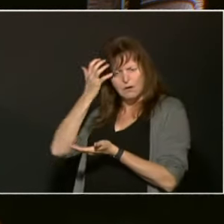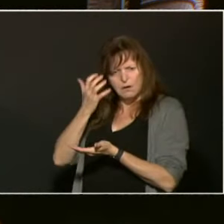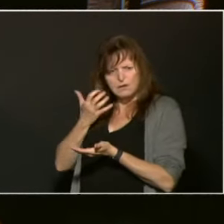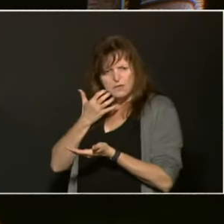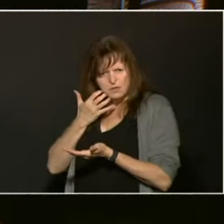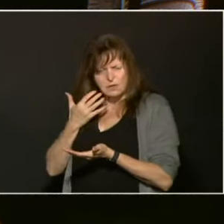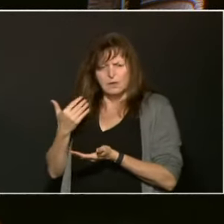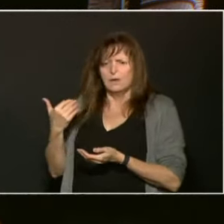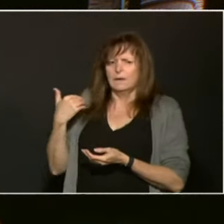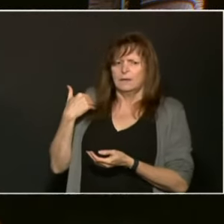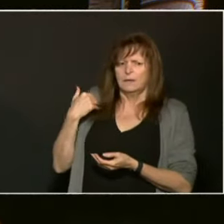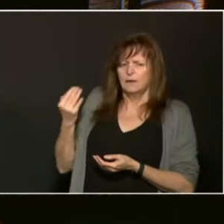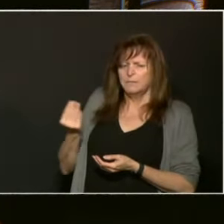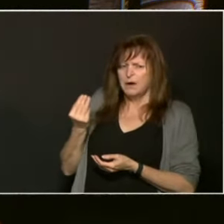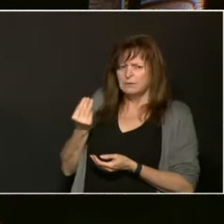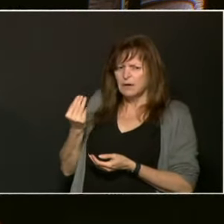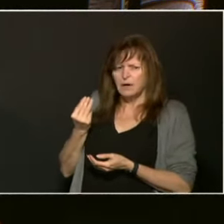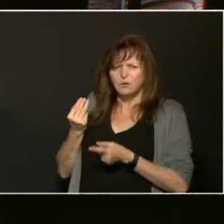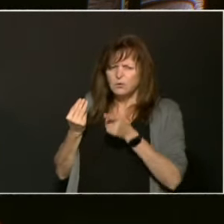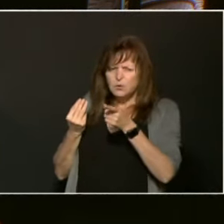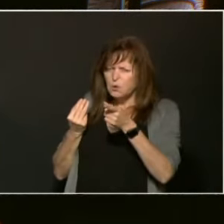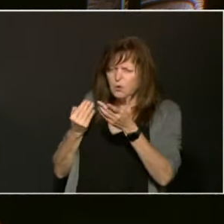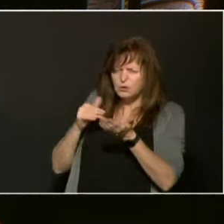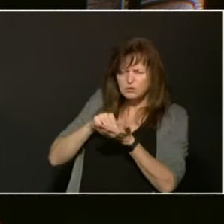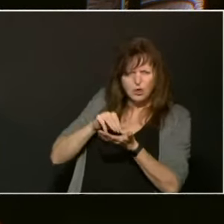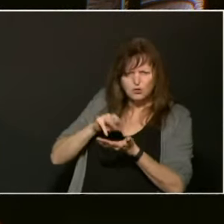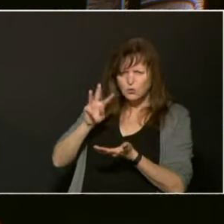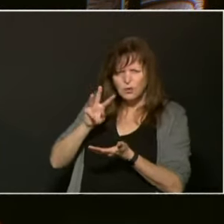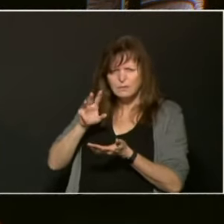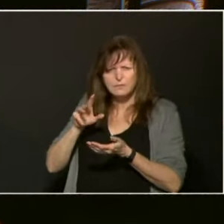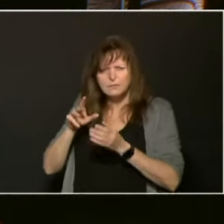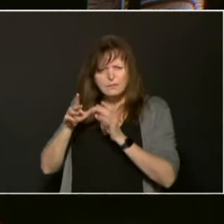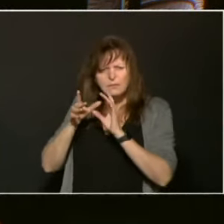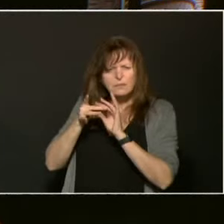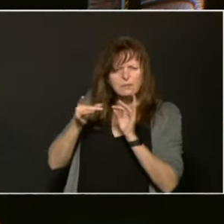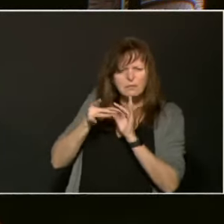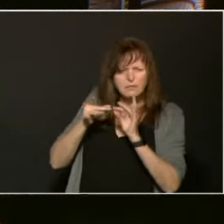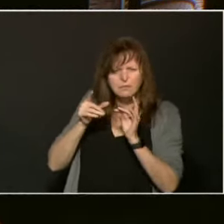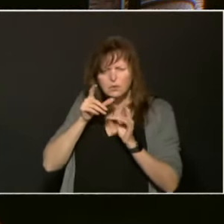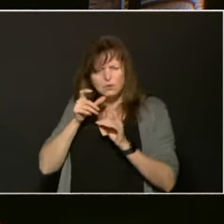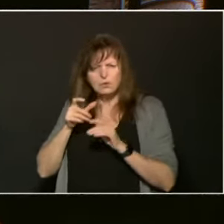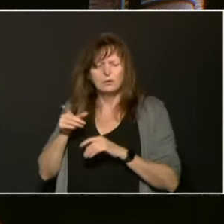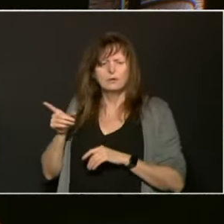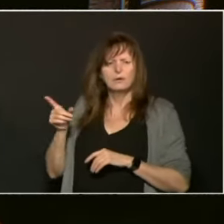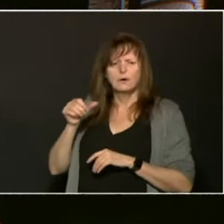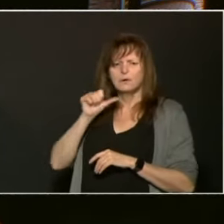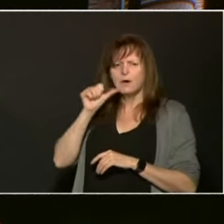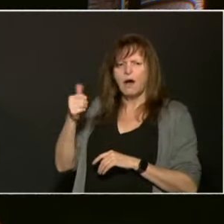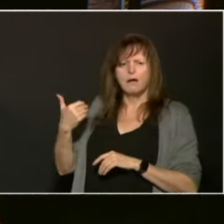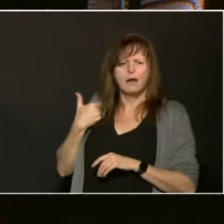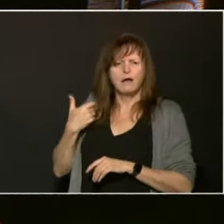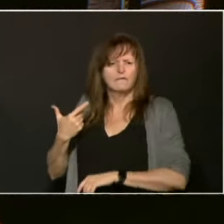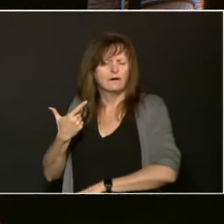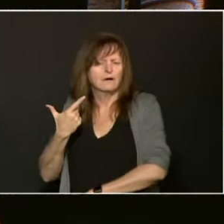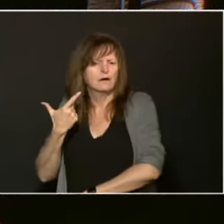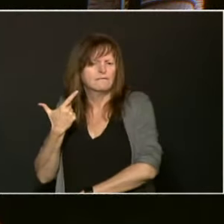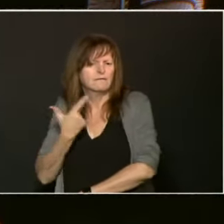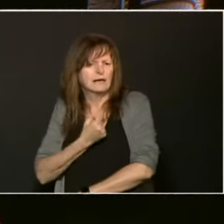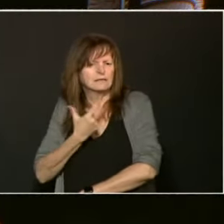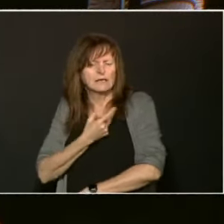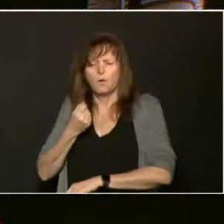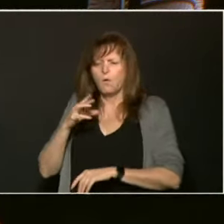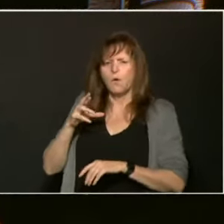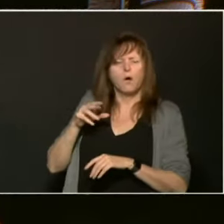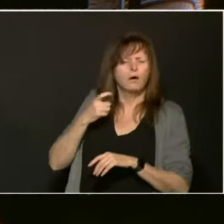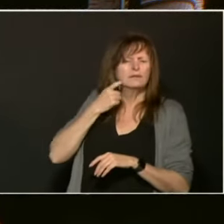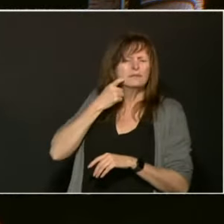said by far they are unvaccinated or recently vaccinated. Do you have any percentages or any